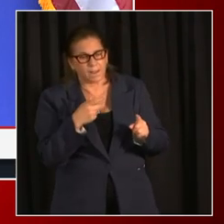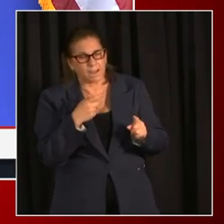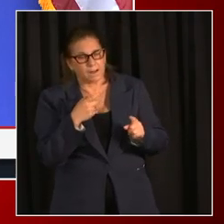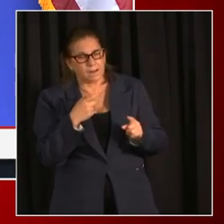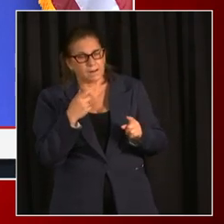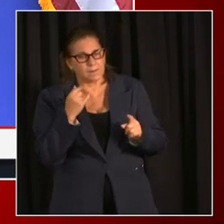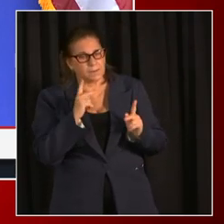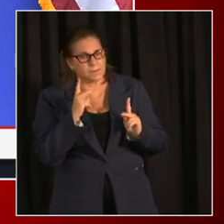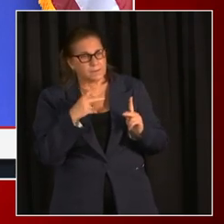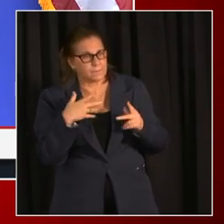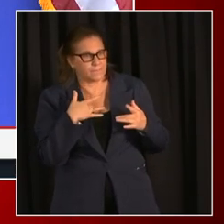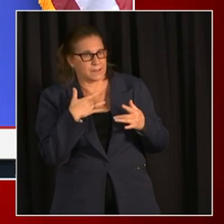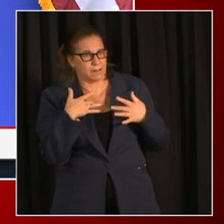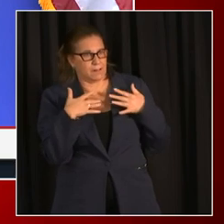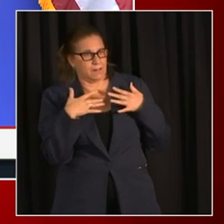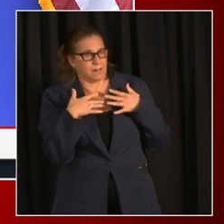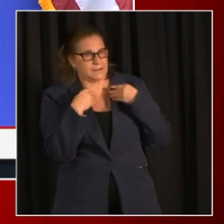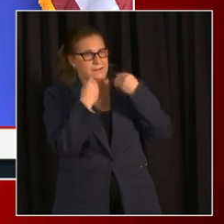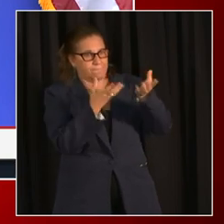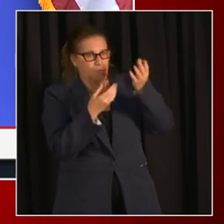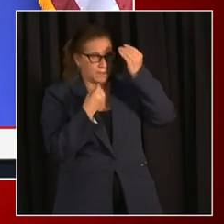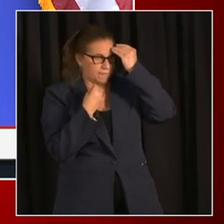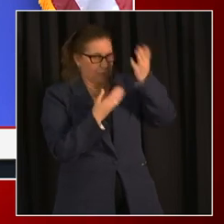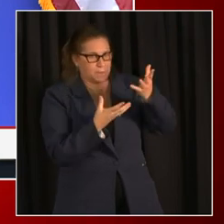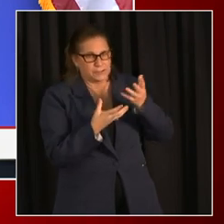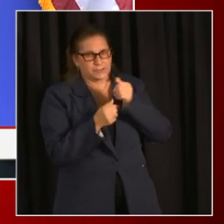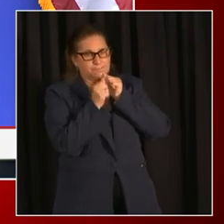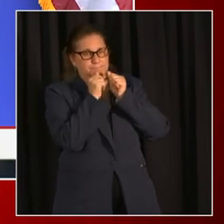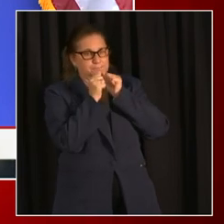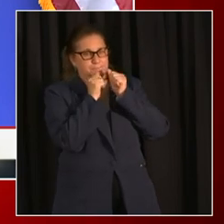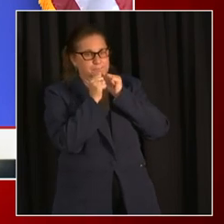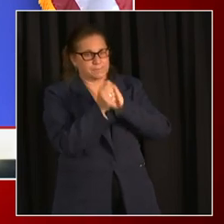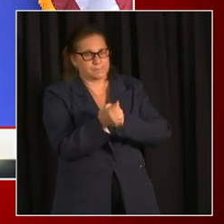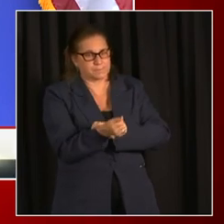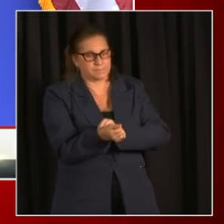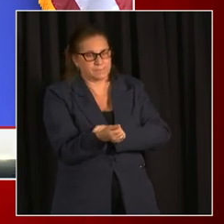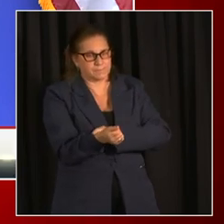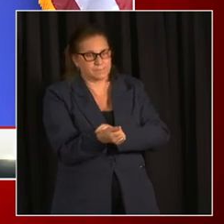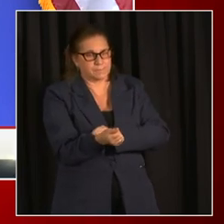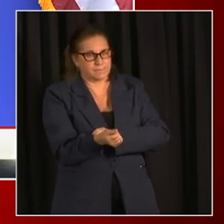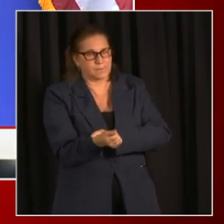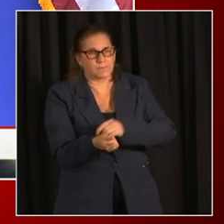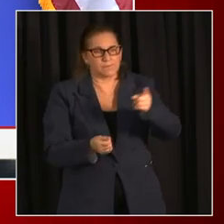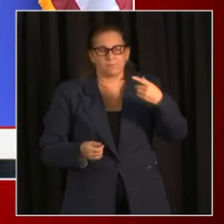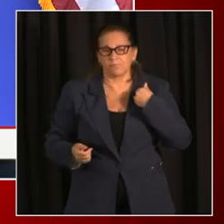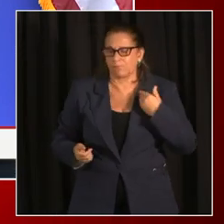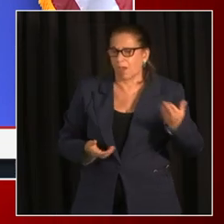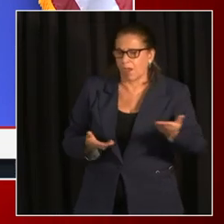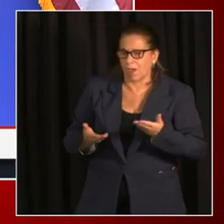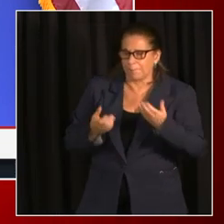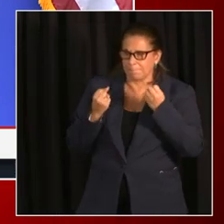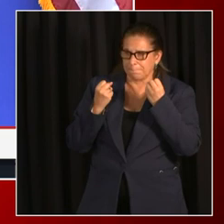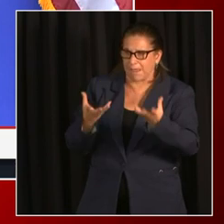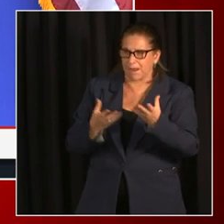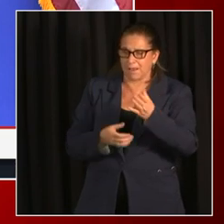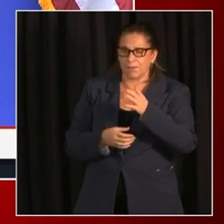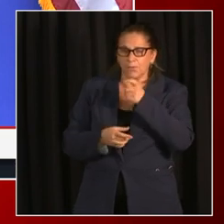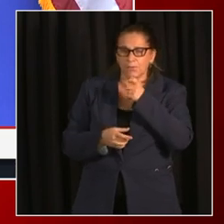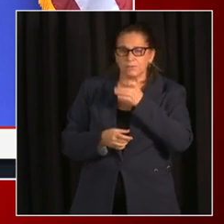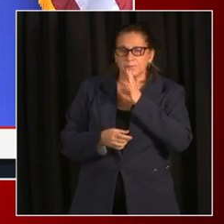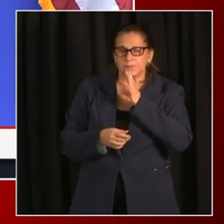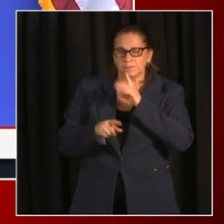give their information? Well, we've been very intentional in terms of hiring bilingual staff who speak the primary languages in the